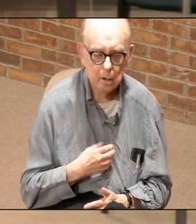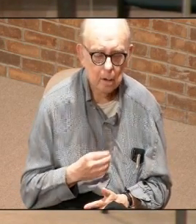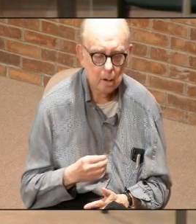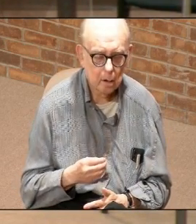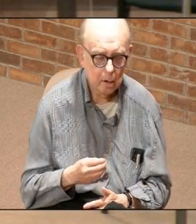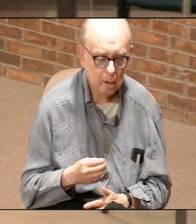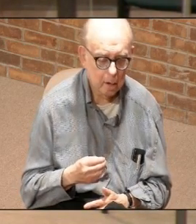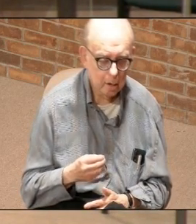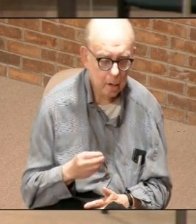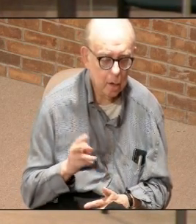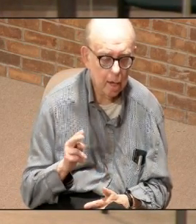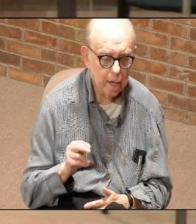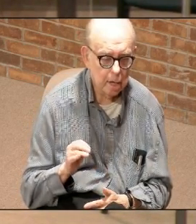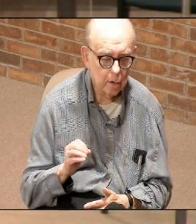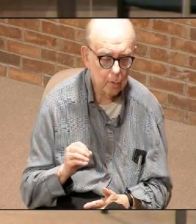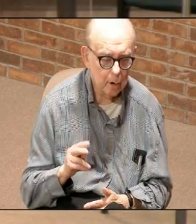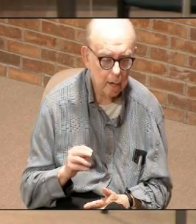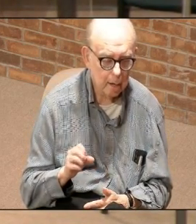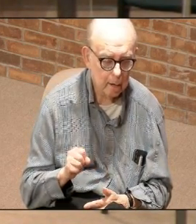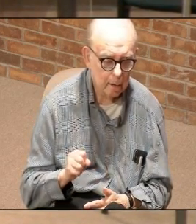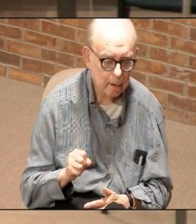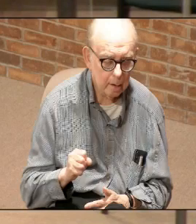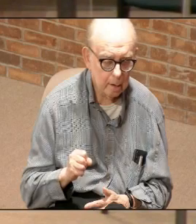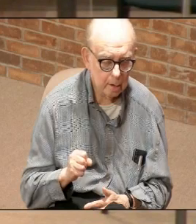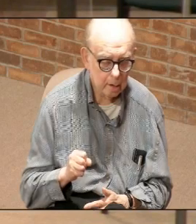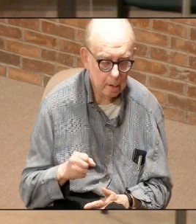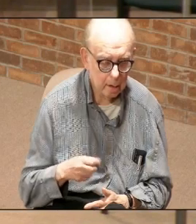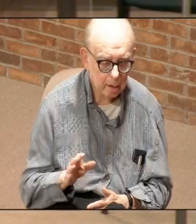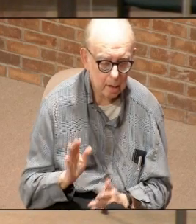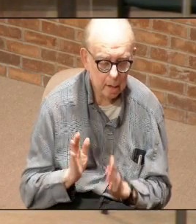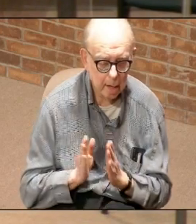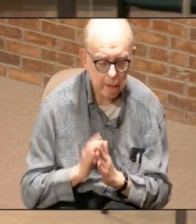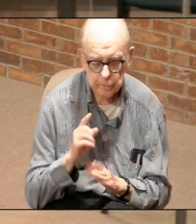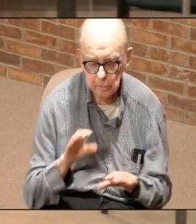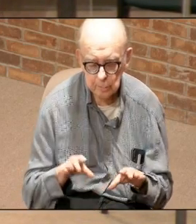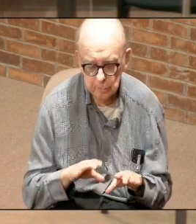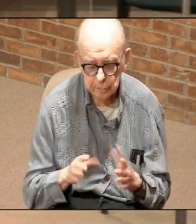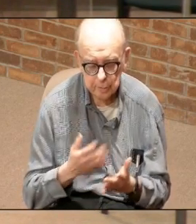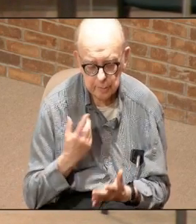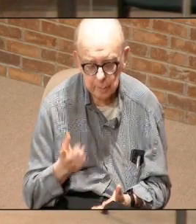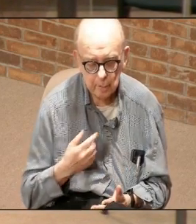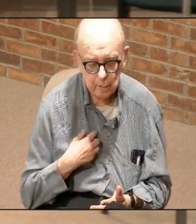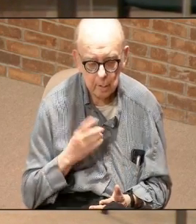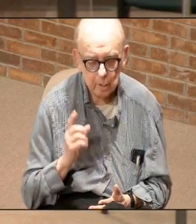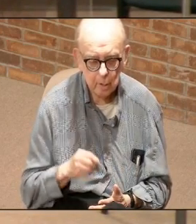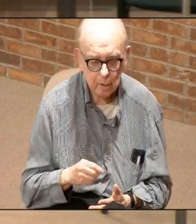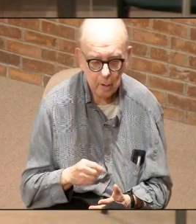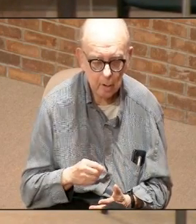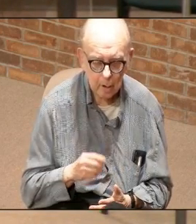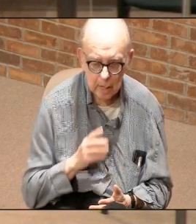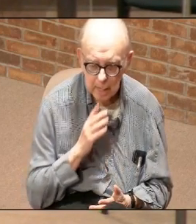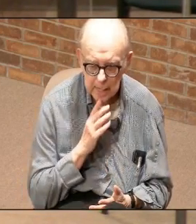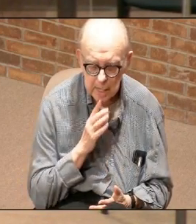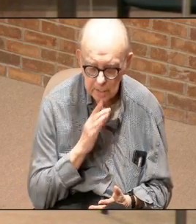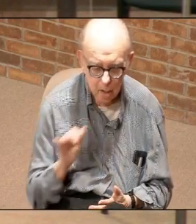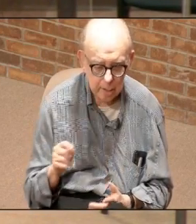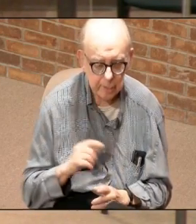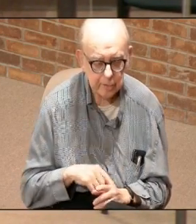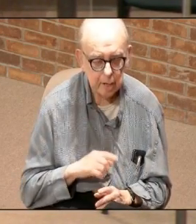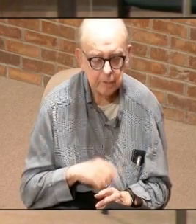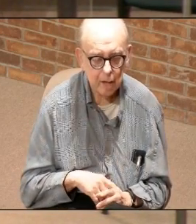Okay, if you don't, let me ask you all to do something for me. I need you all to talk at the same